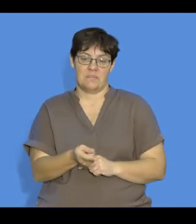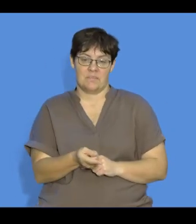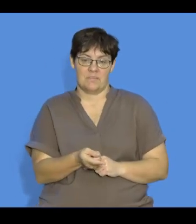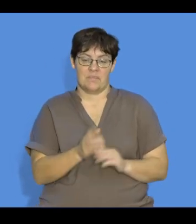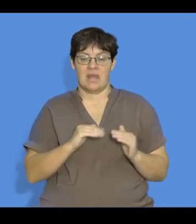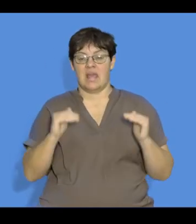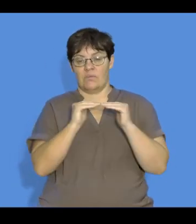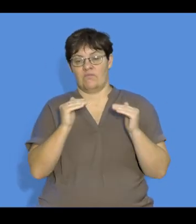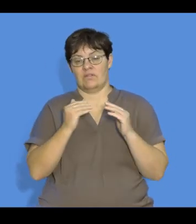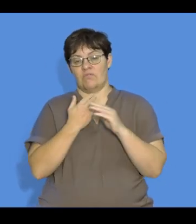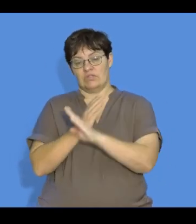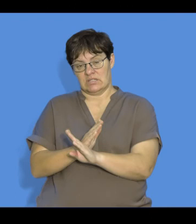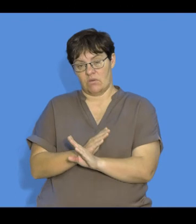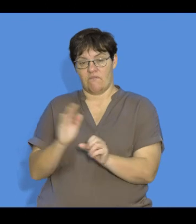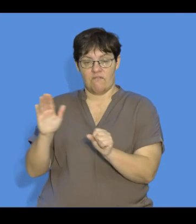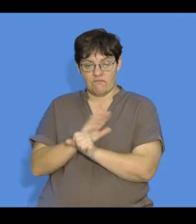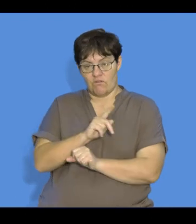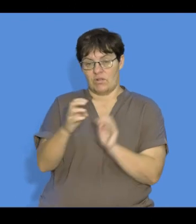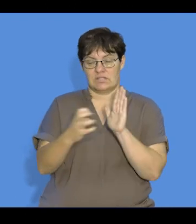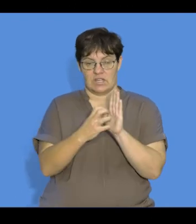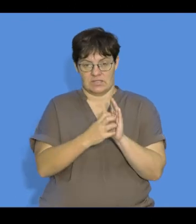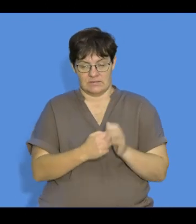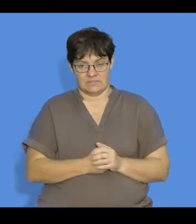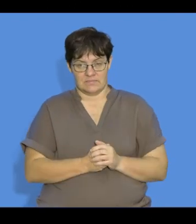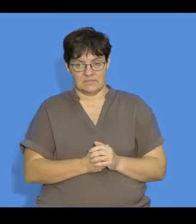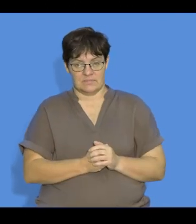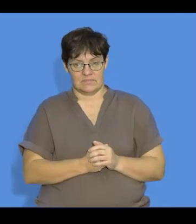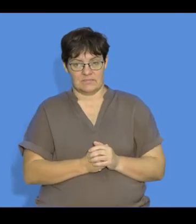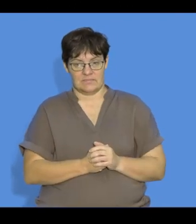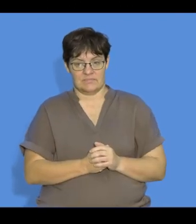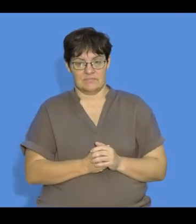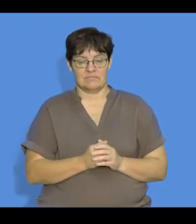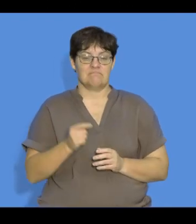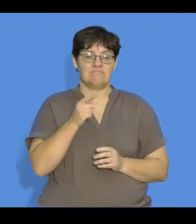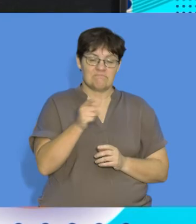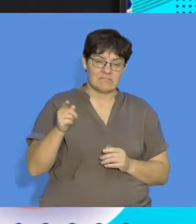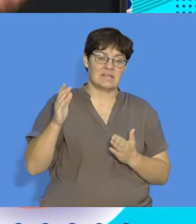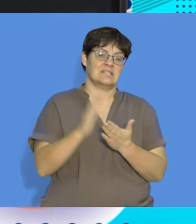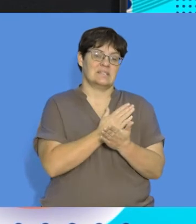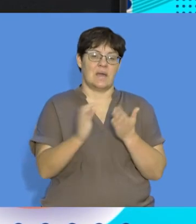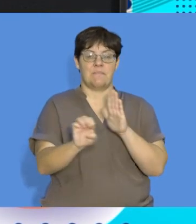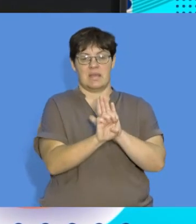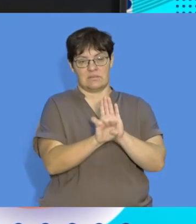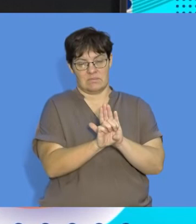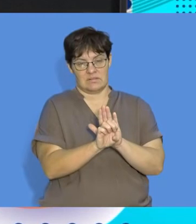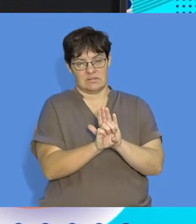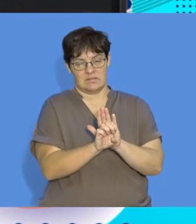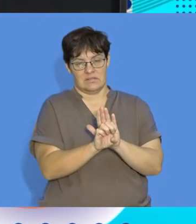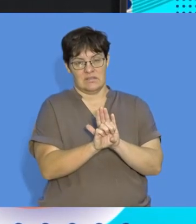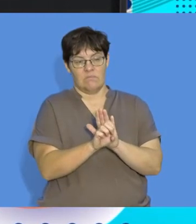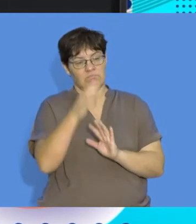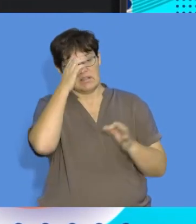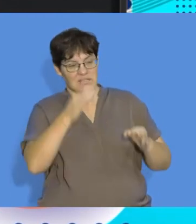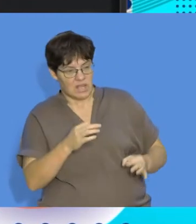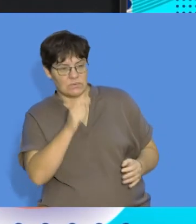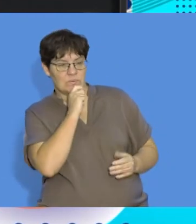obtain the equivalent resistance of the entire circuit, right? So these are just some of the examples